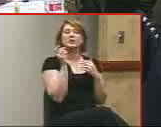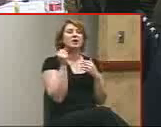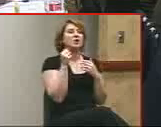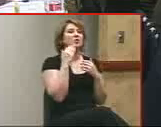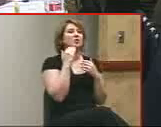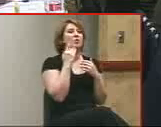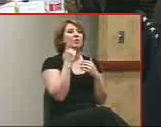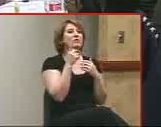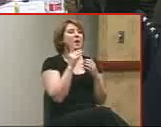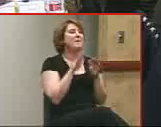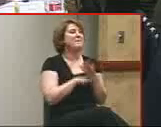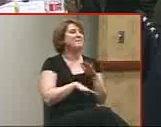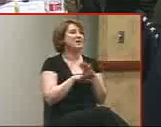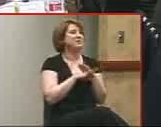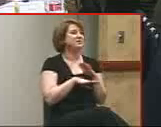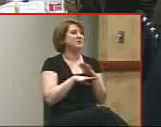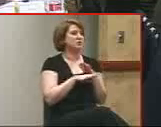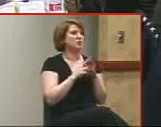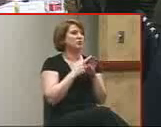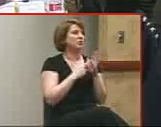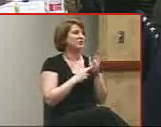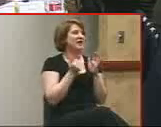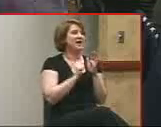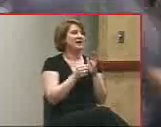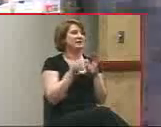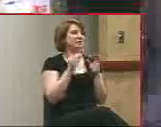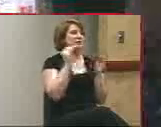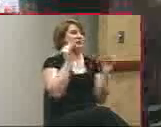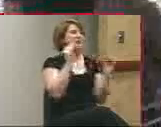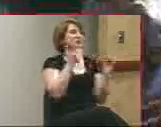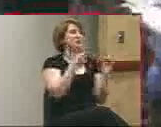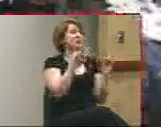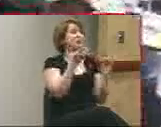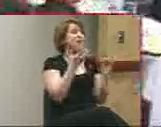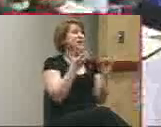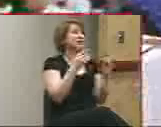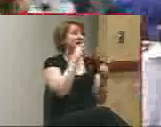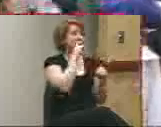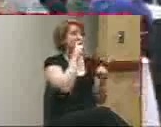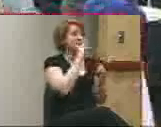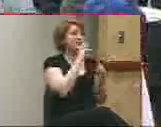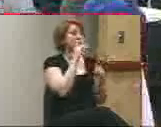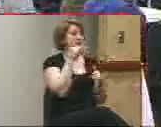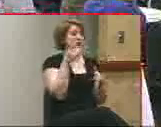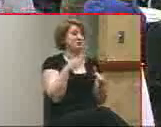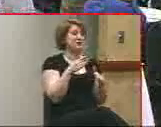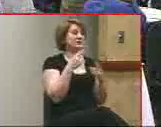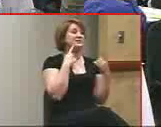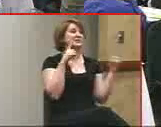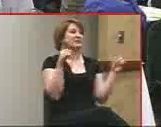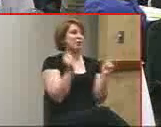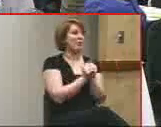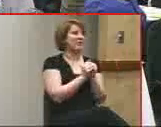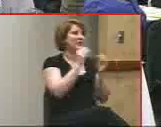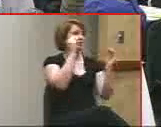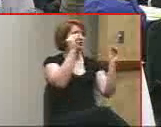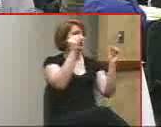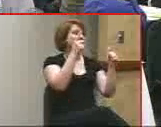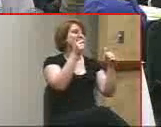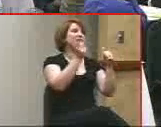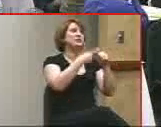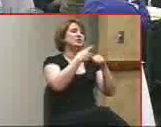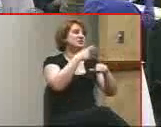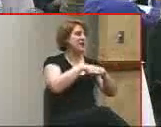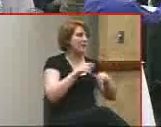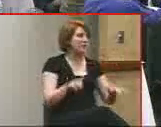basic tenets of any instruction is you want the kid to be successful with that instruction the very first time we ever